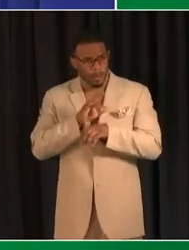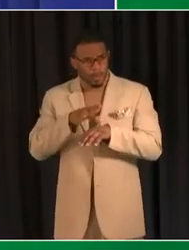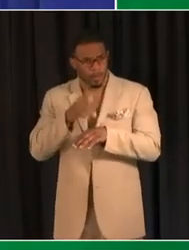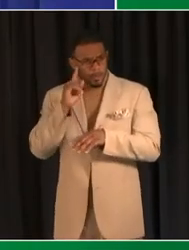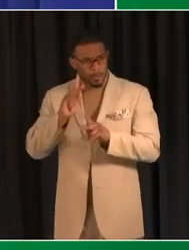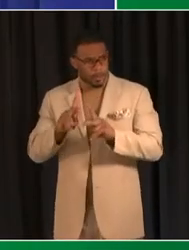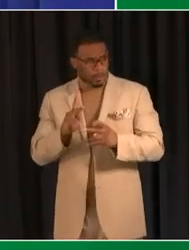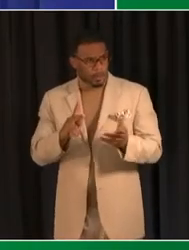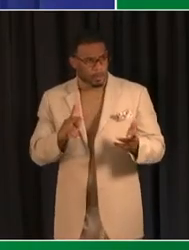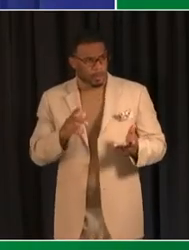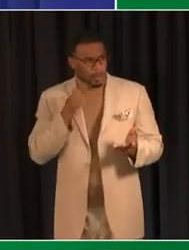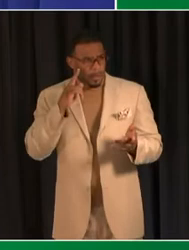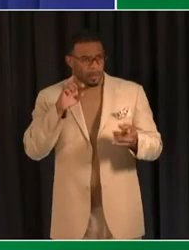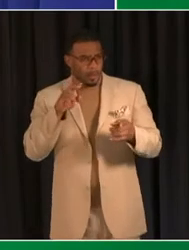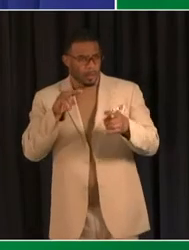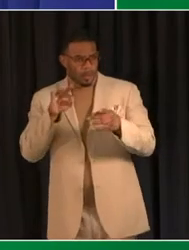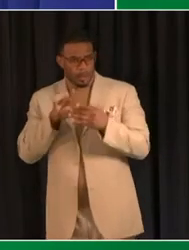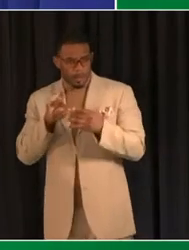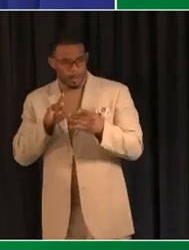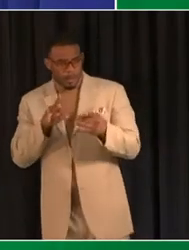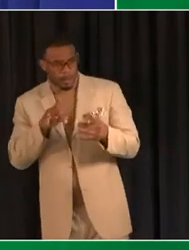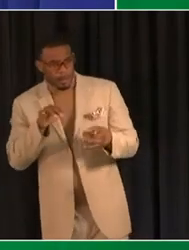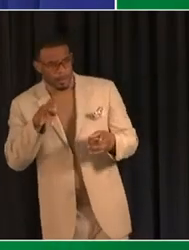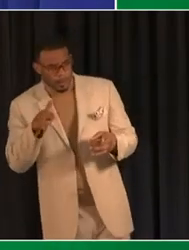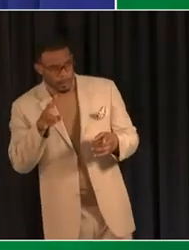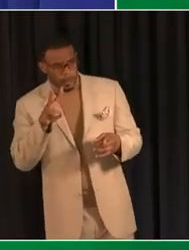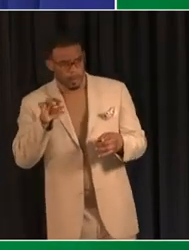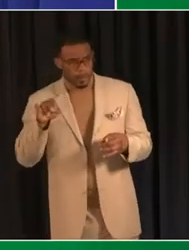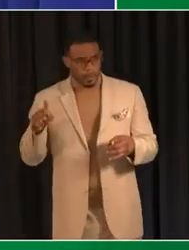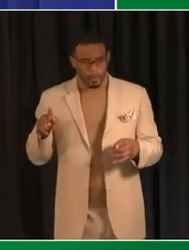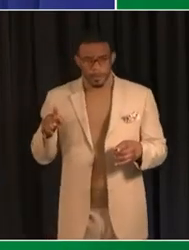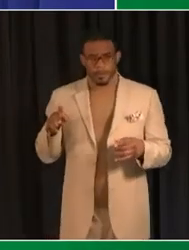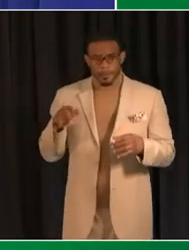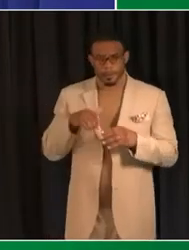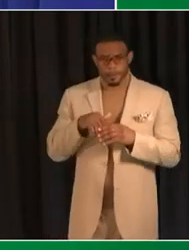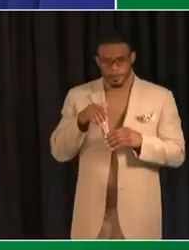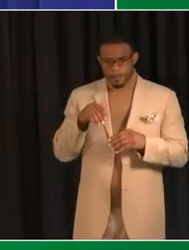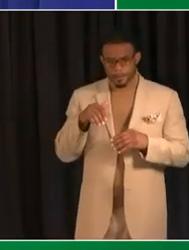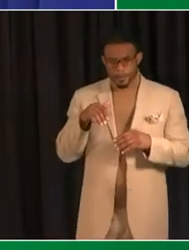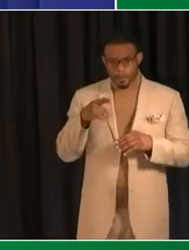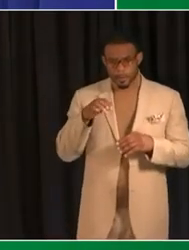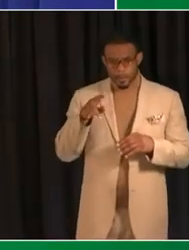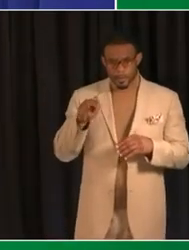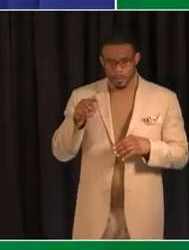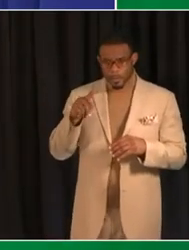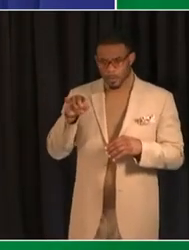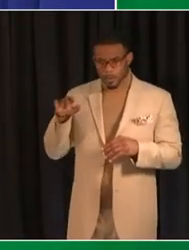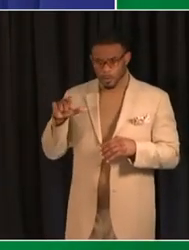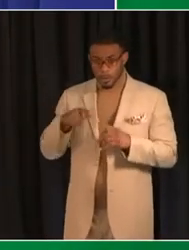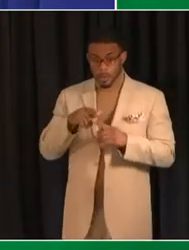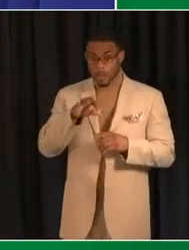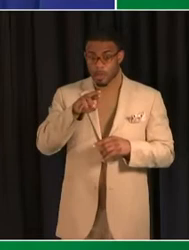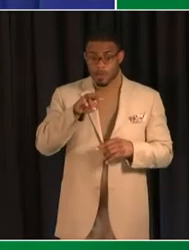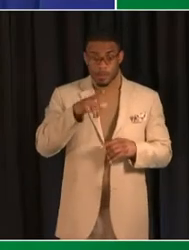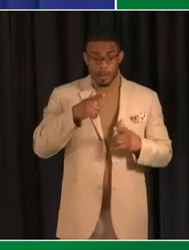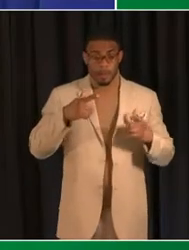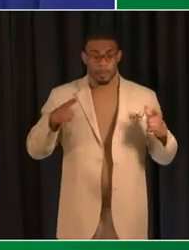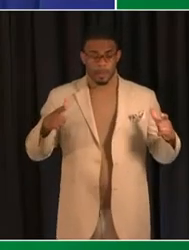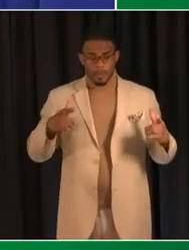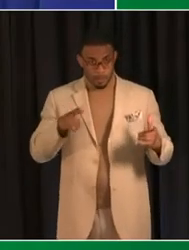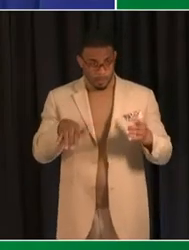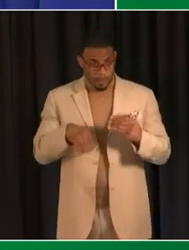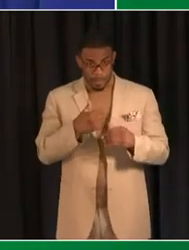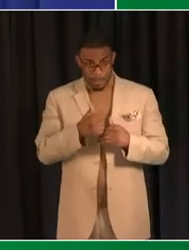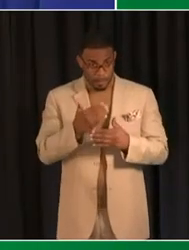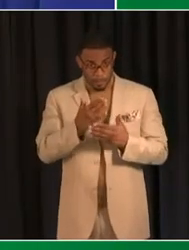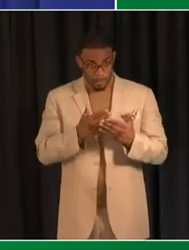be a workspace for folks? I know Leona mentioned the parks, the 6 parks in the Golden Triangle BID, but Franklin Park in particular,